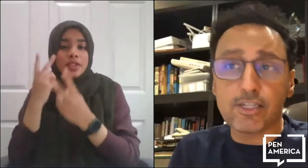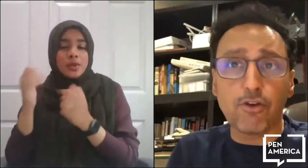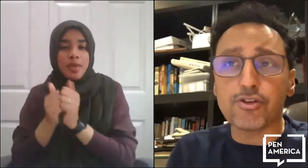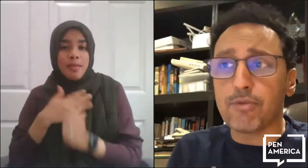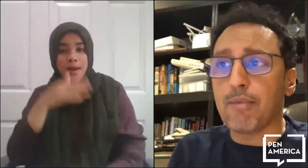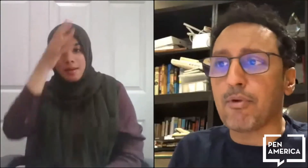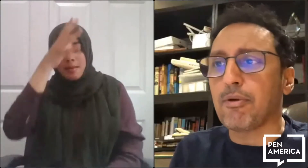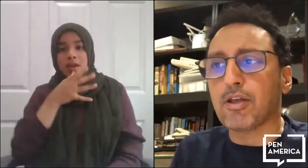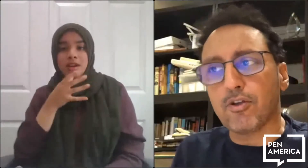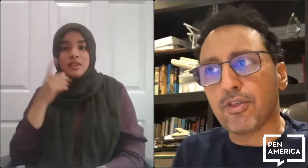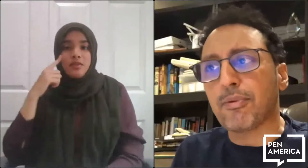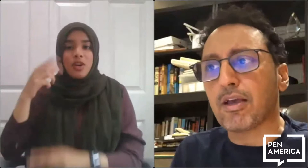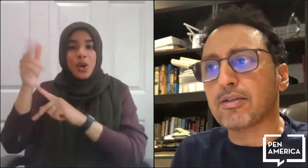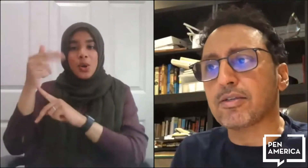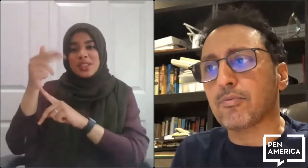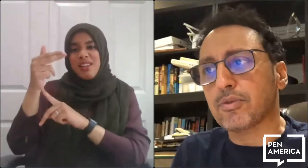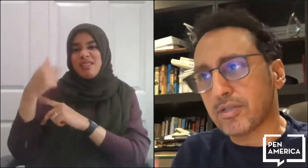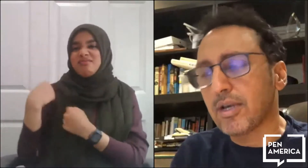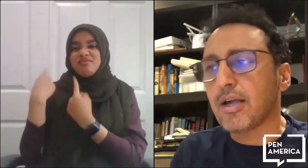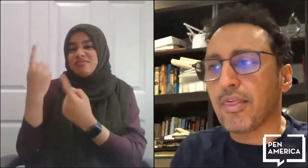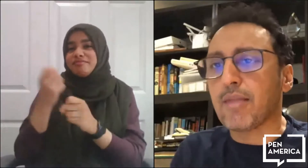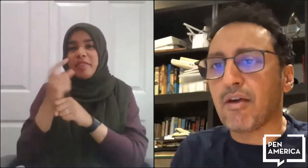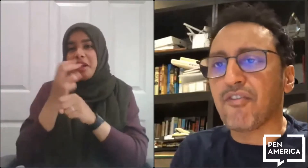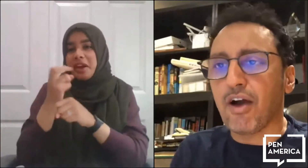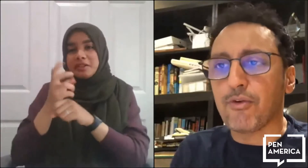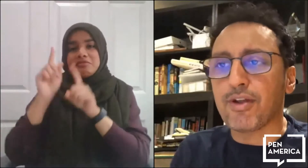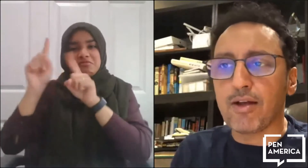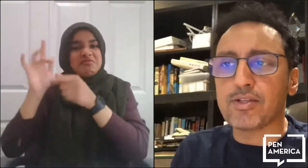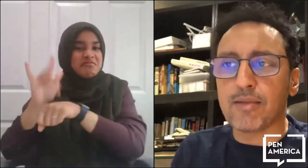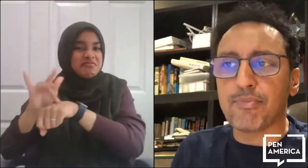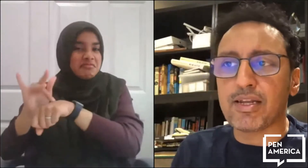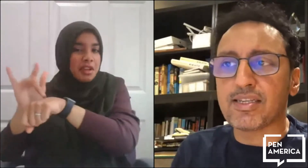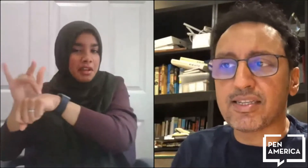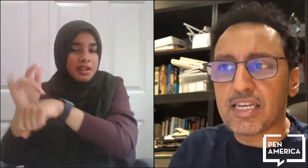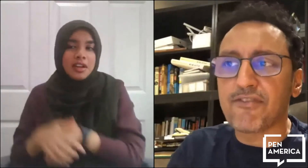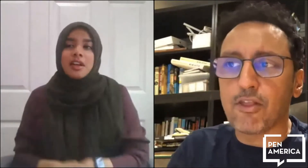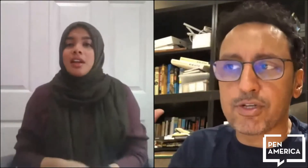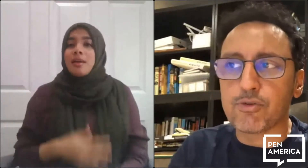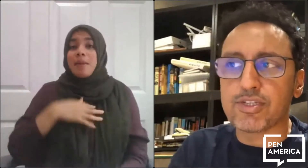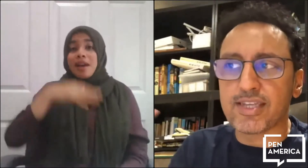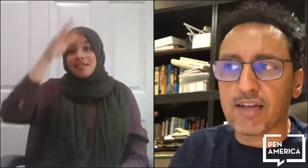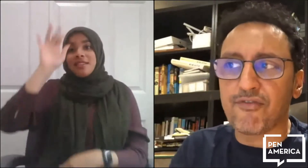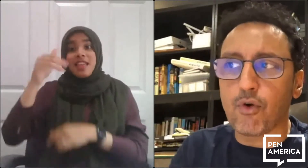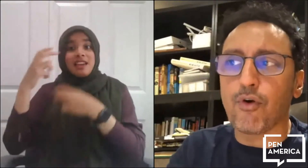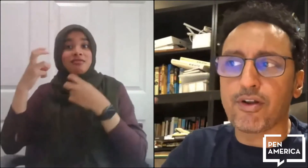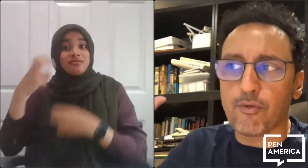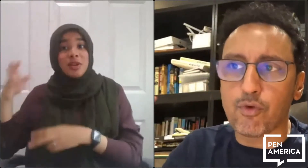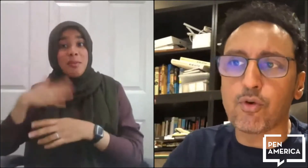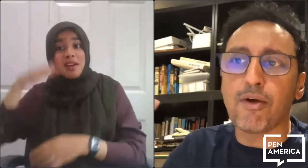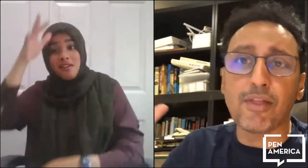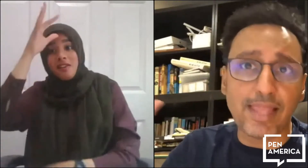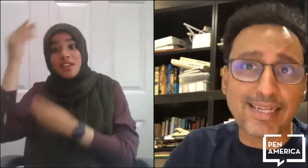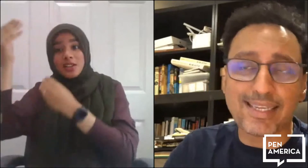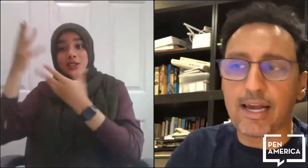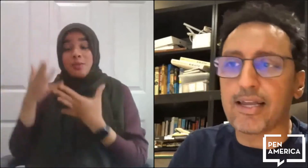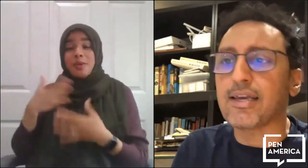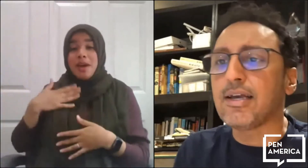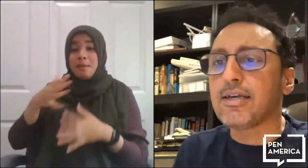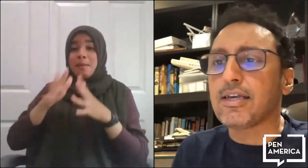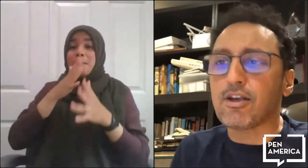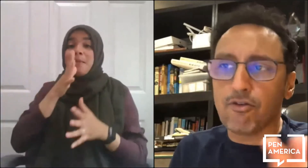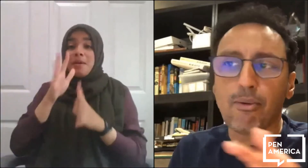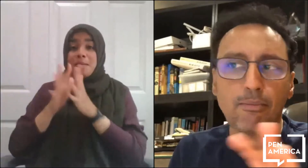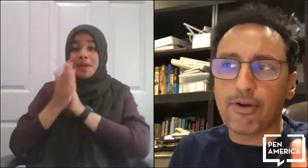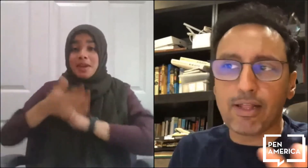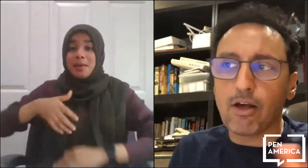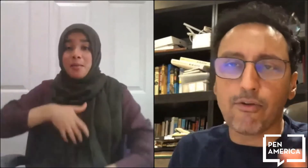an excursion memorable not only because it was then my father announced I'd been conceived on the resort's second floor in a room on the lakeside —